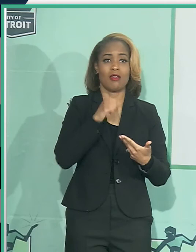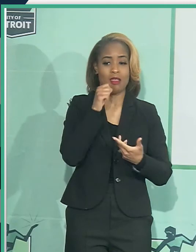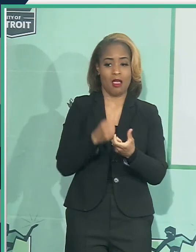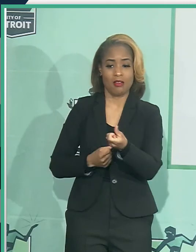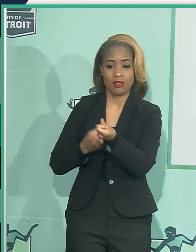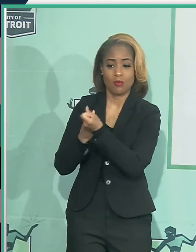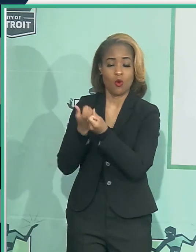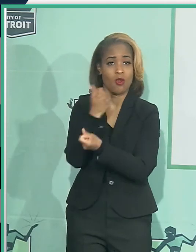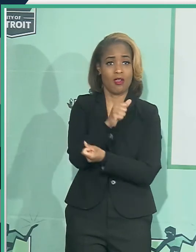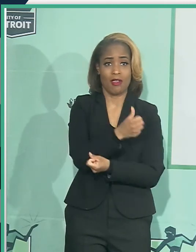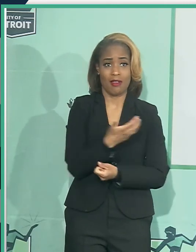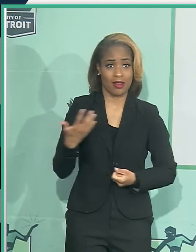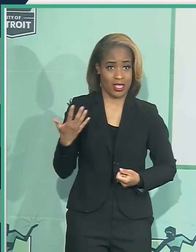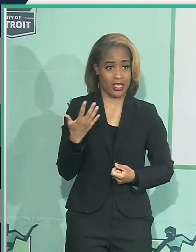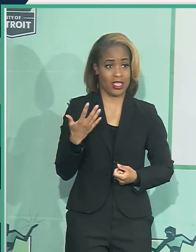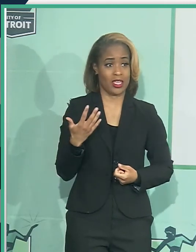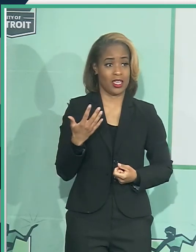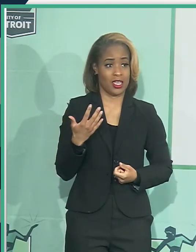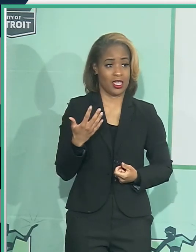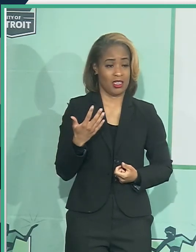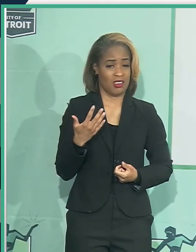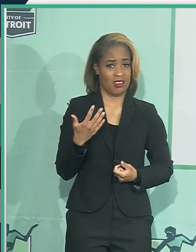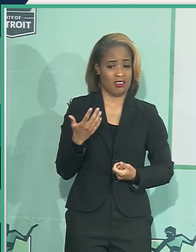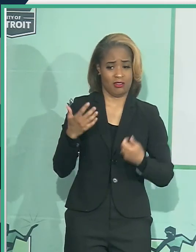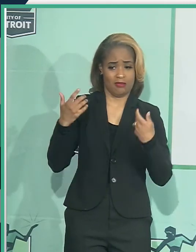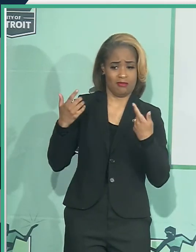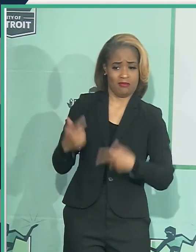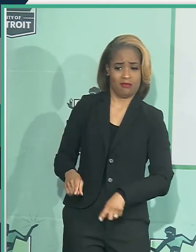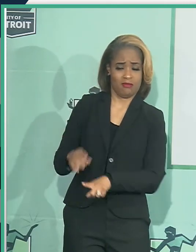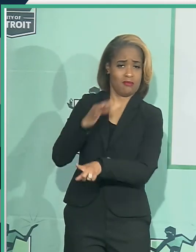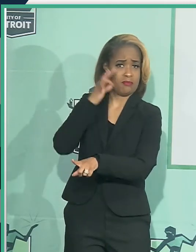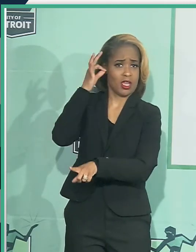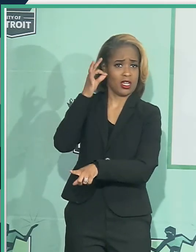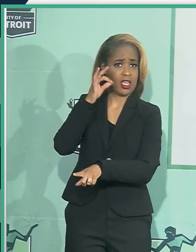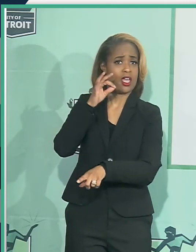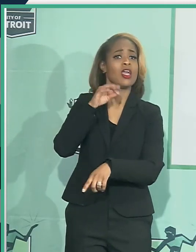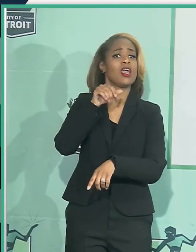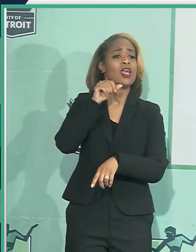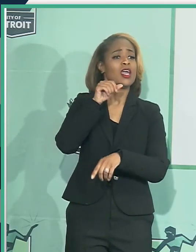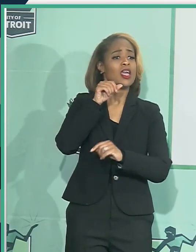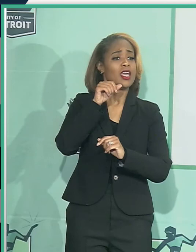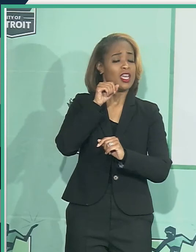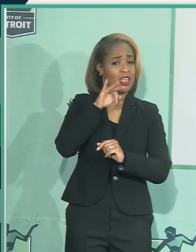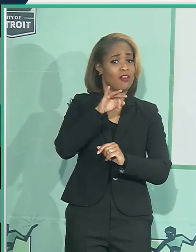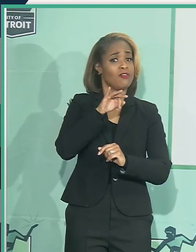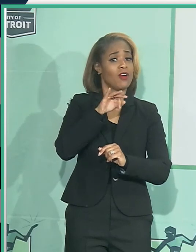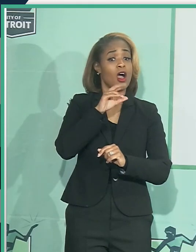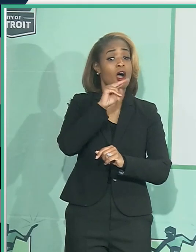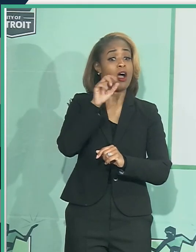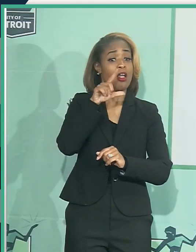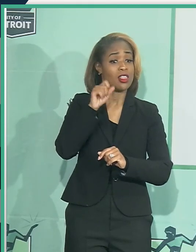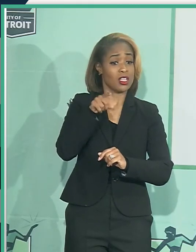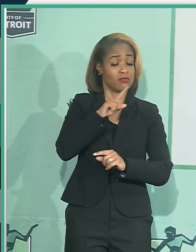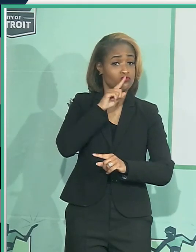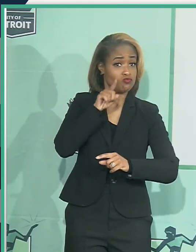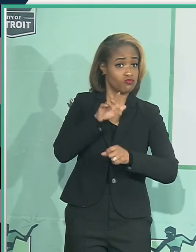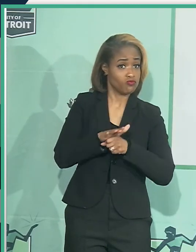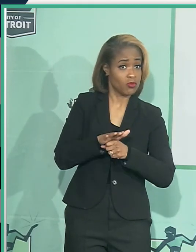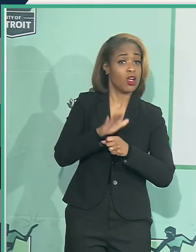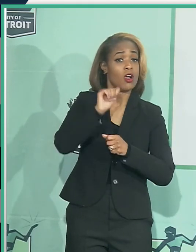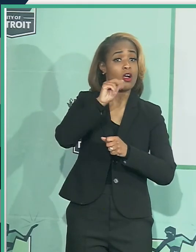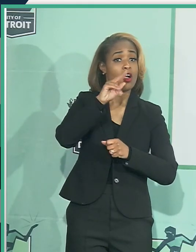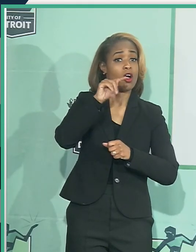supporting anything in Pontiac this year unless there is an unequivocal commitment for the auto show to be